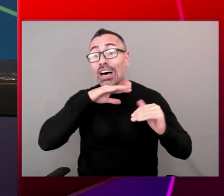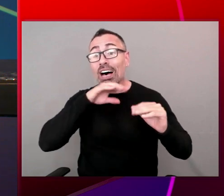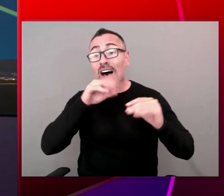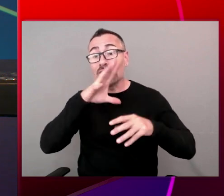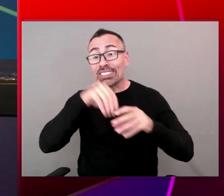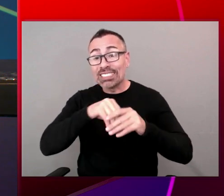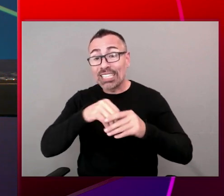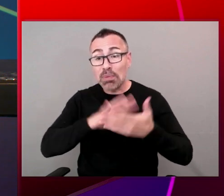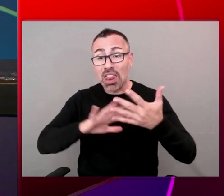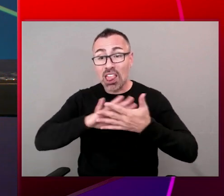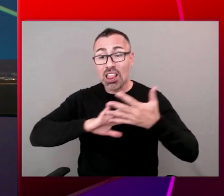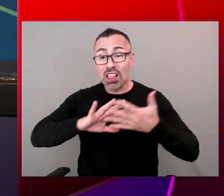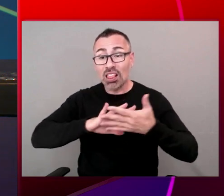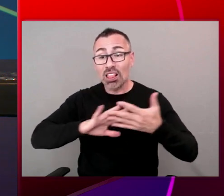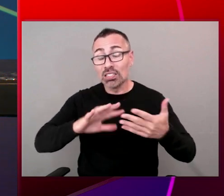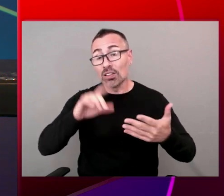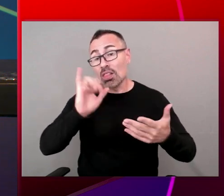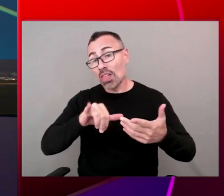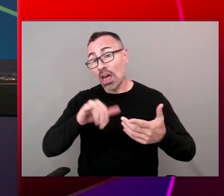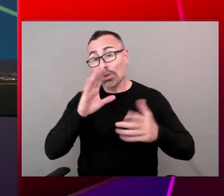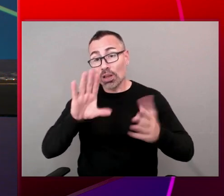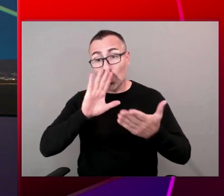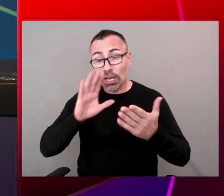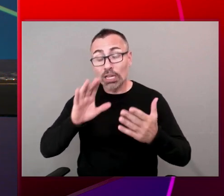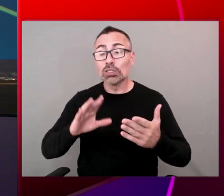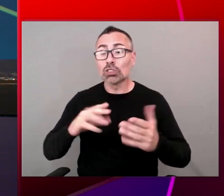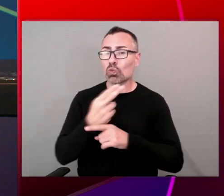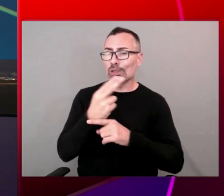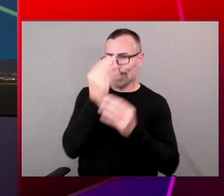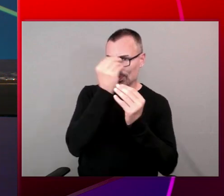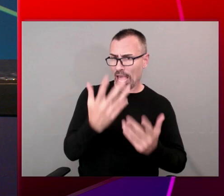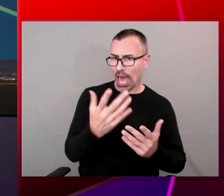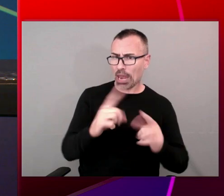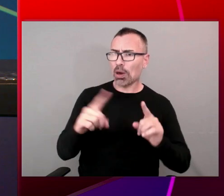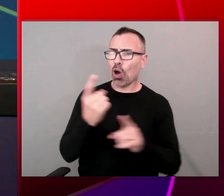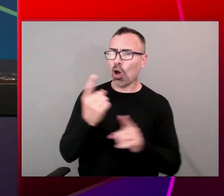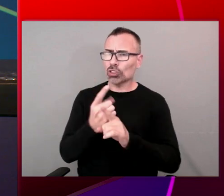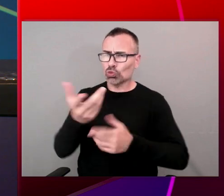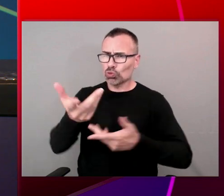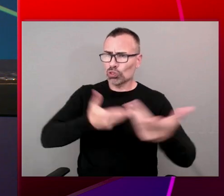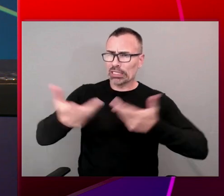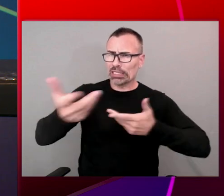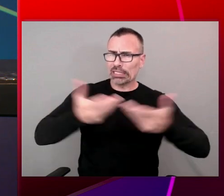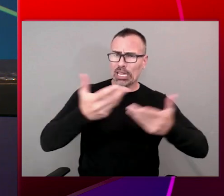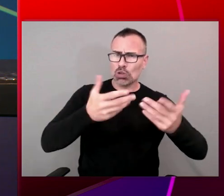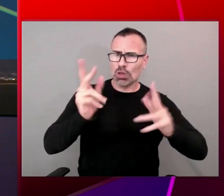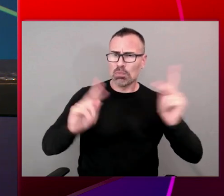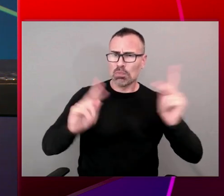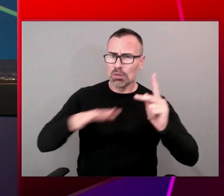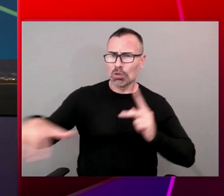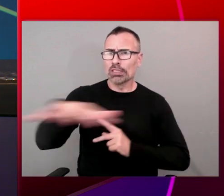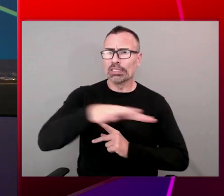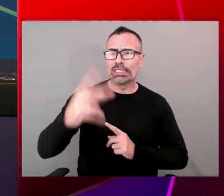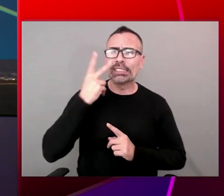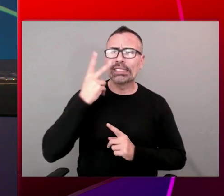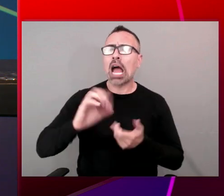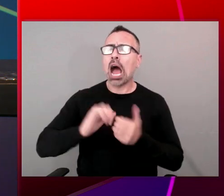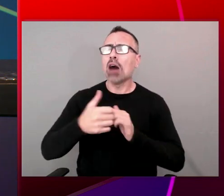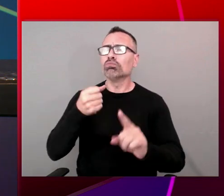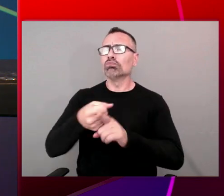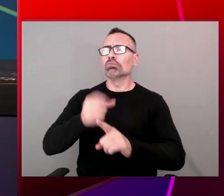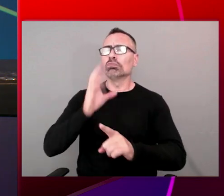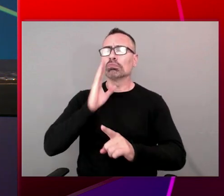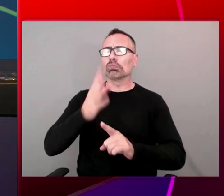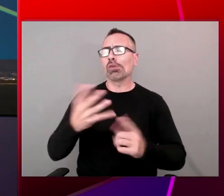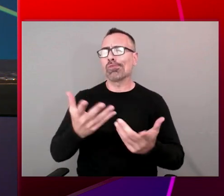need to address. So we use data, but then we also want to engage with the community and ask them what's going to be meaningful so that we make sure we're investing in